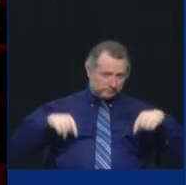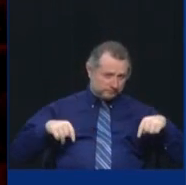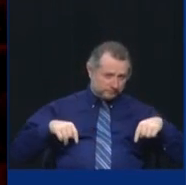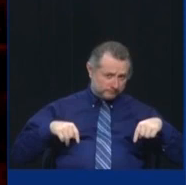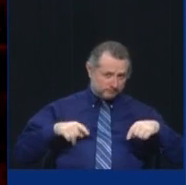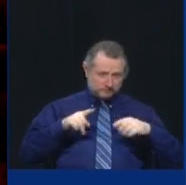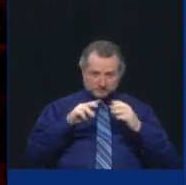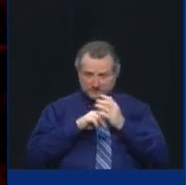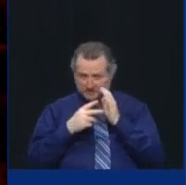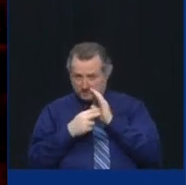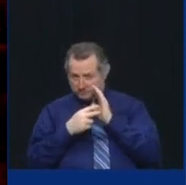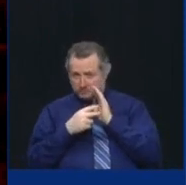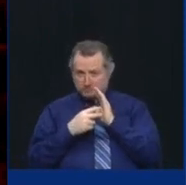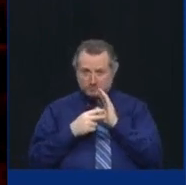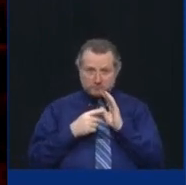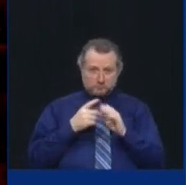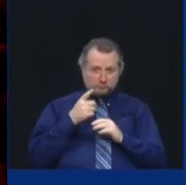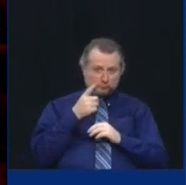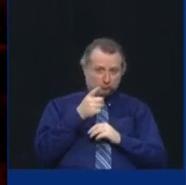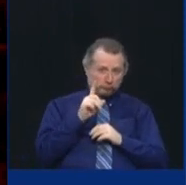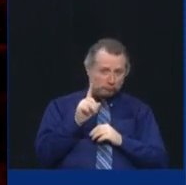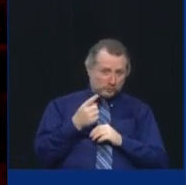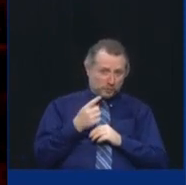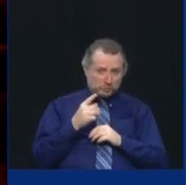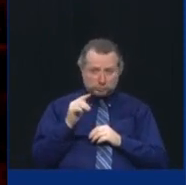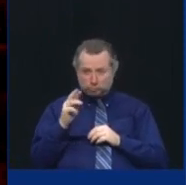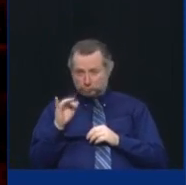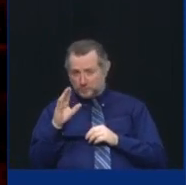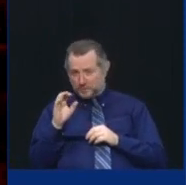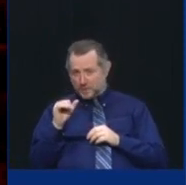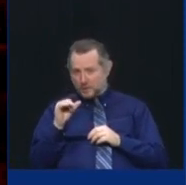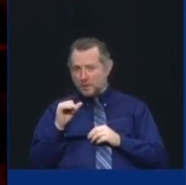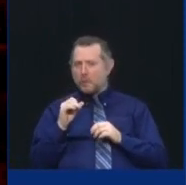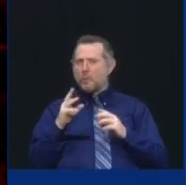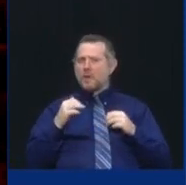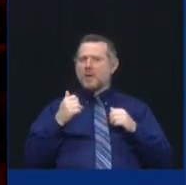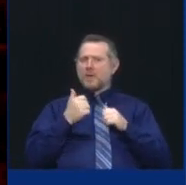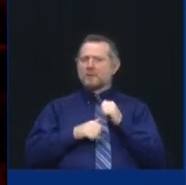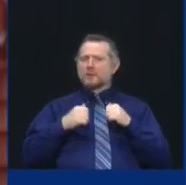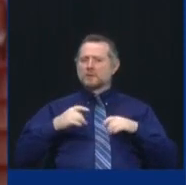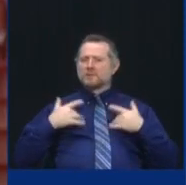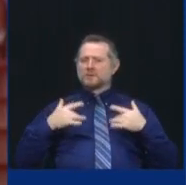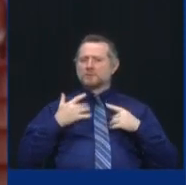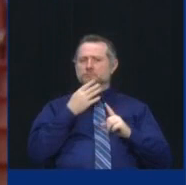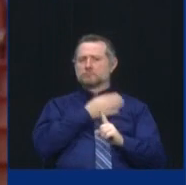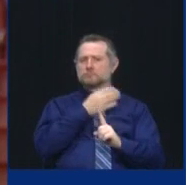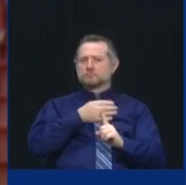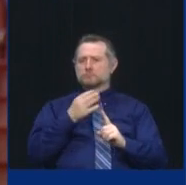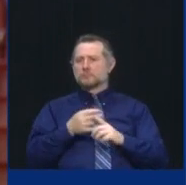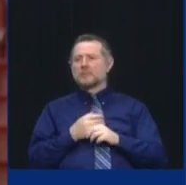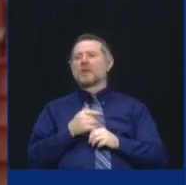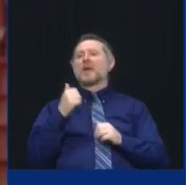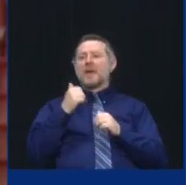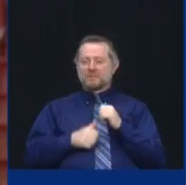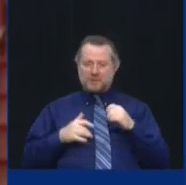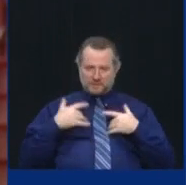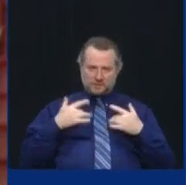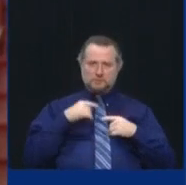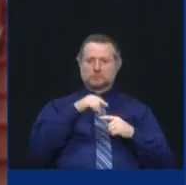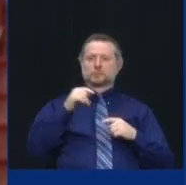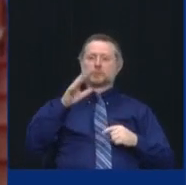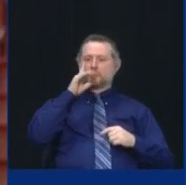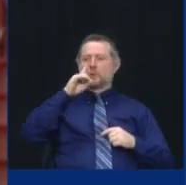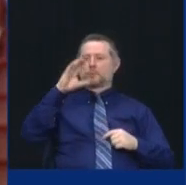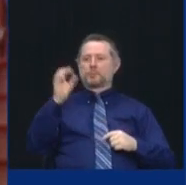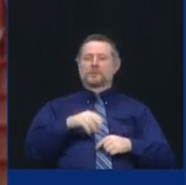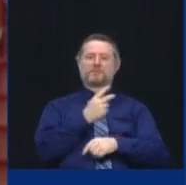just that trifecta final for every event? Yes. As a foreseeable future? Yes.